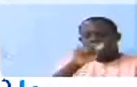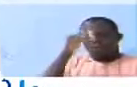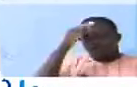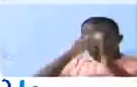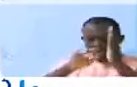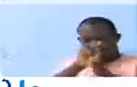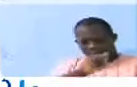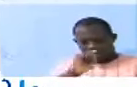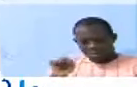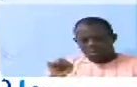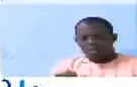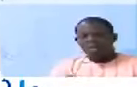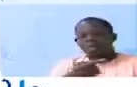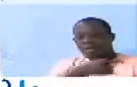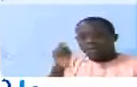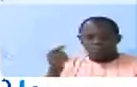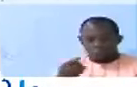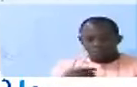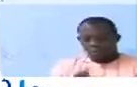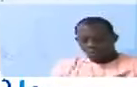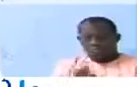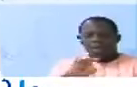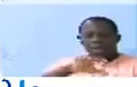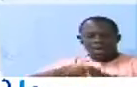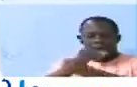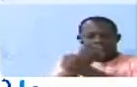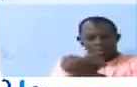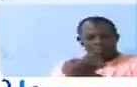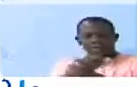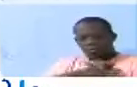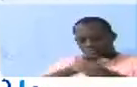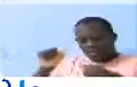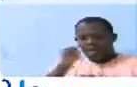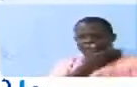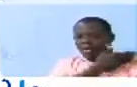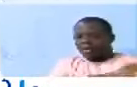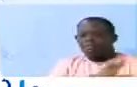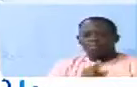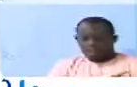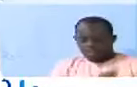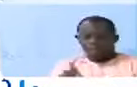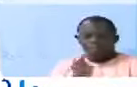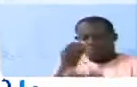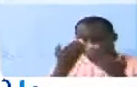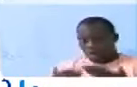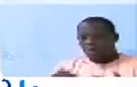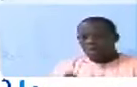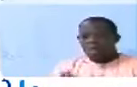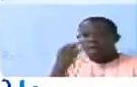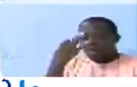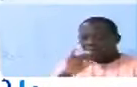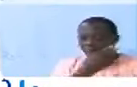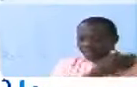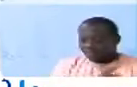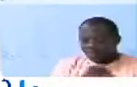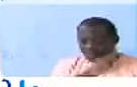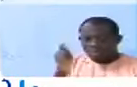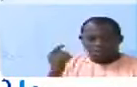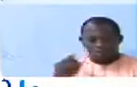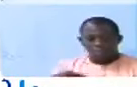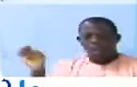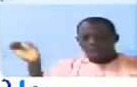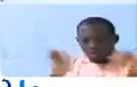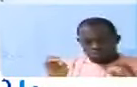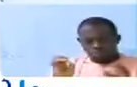these people we arrested, we should release them now. If we don't release these people,